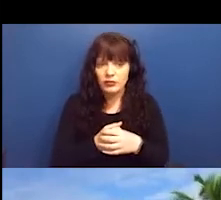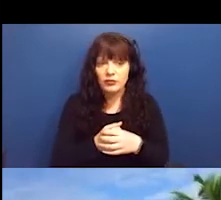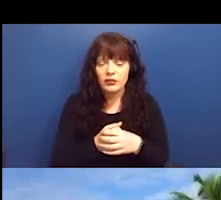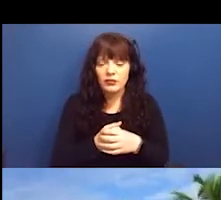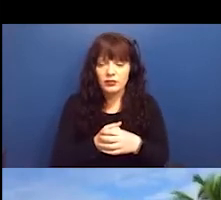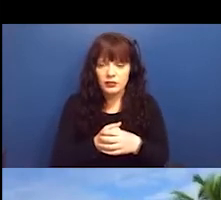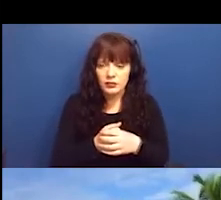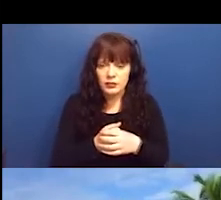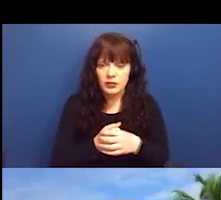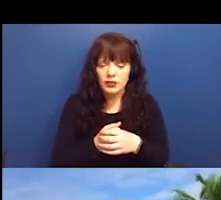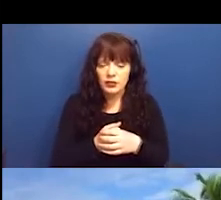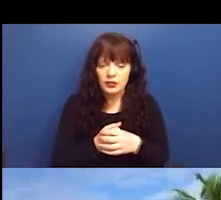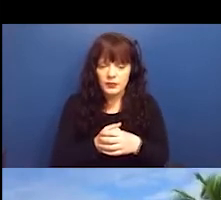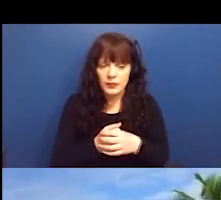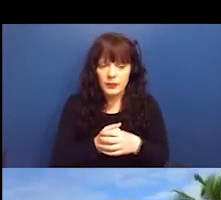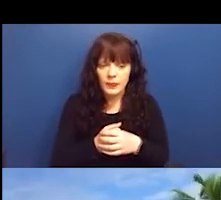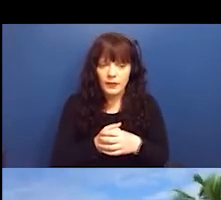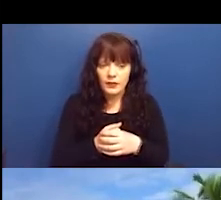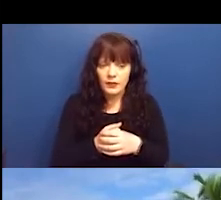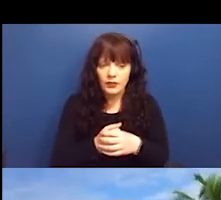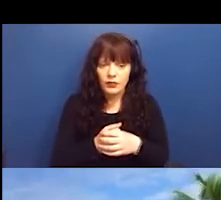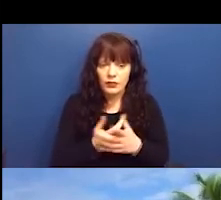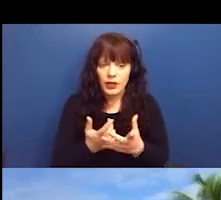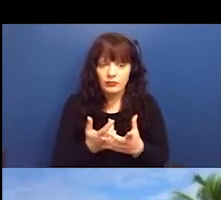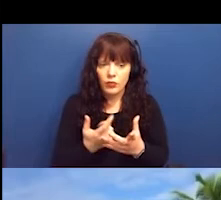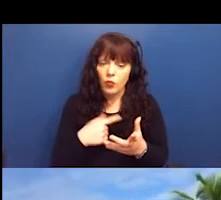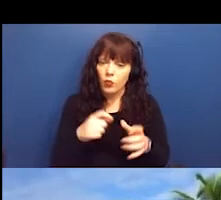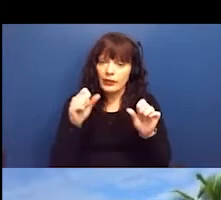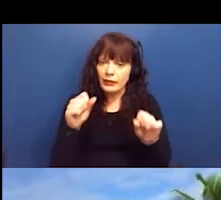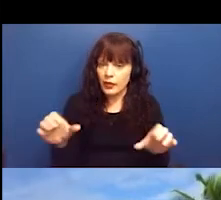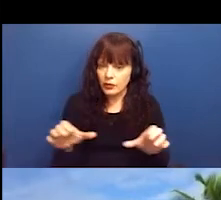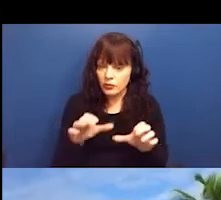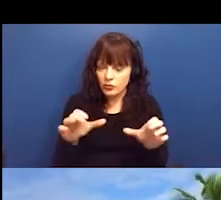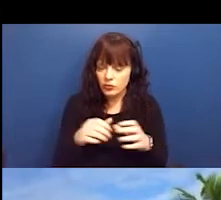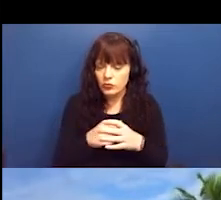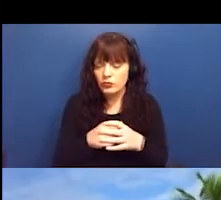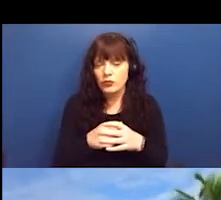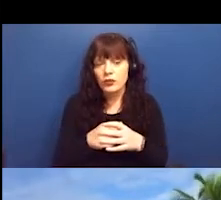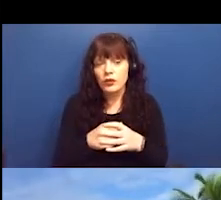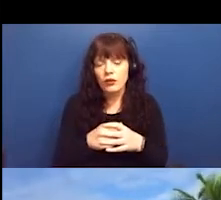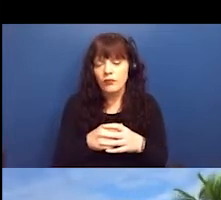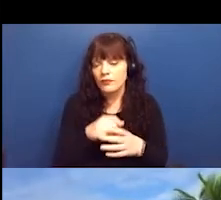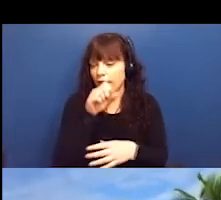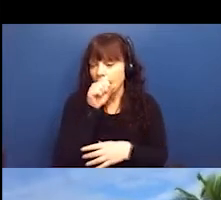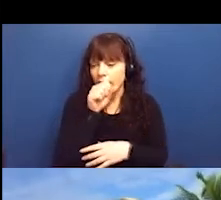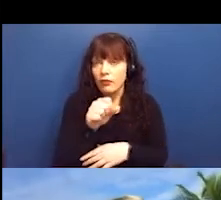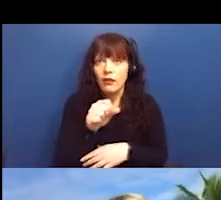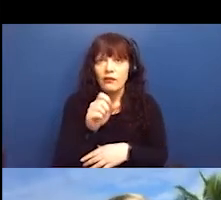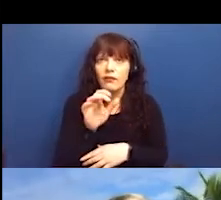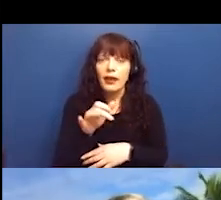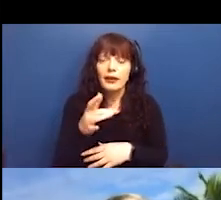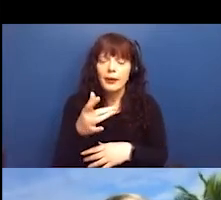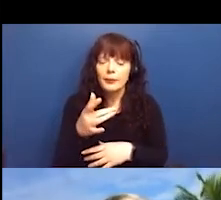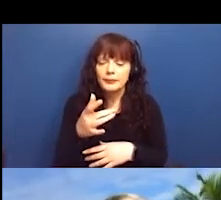environment and what we can do. I loved the fact of the